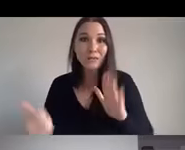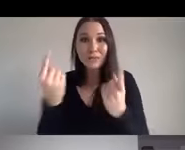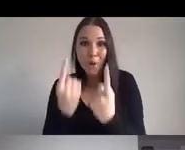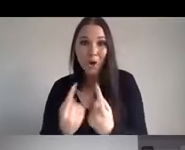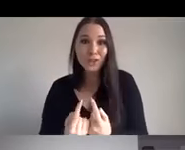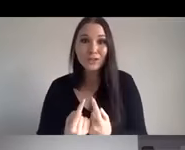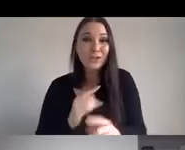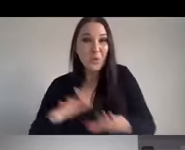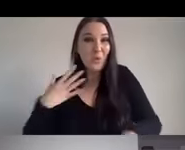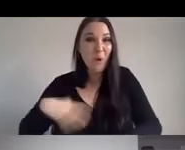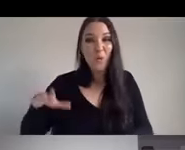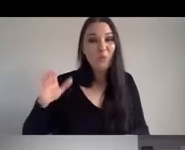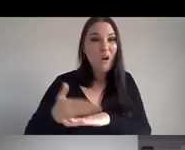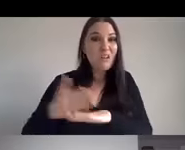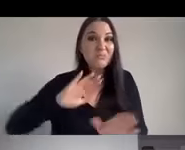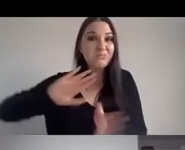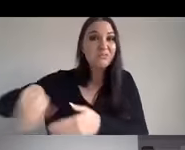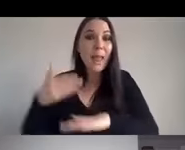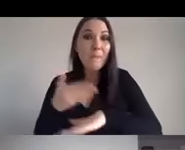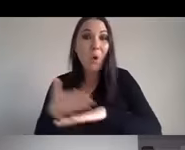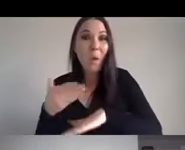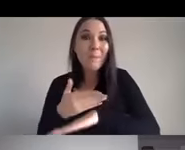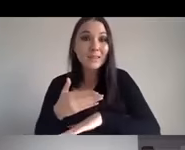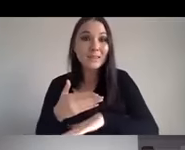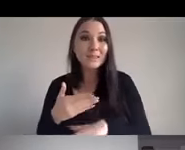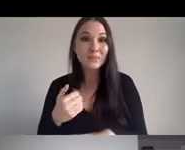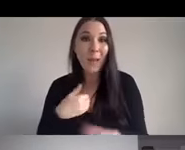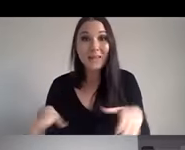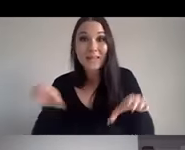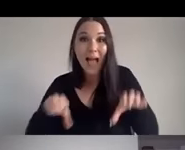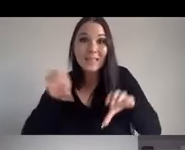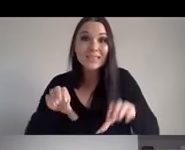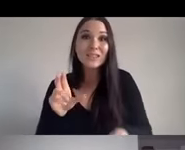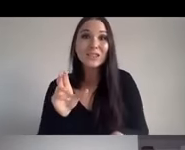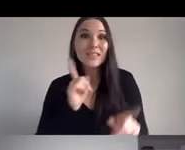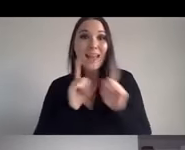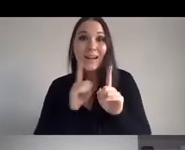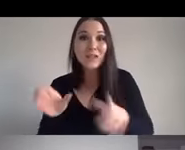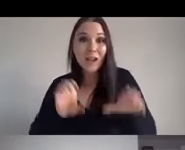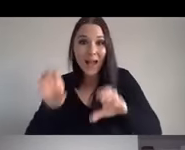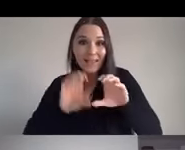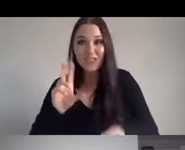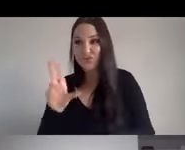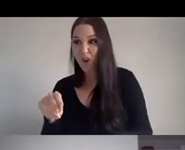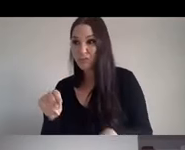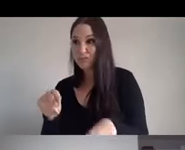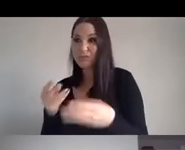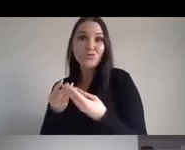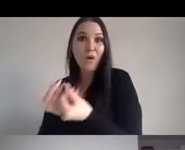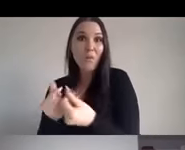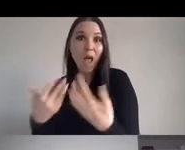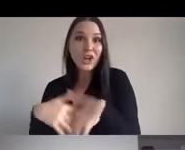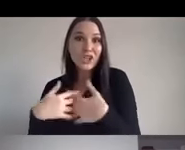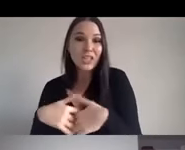to work on deployment because I'm a data scientist, not a software engineer. How do you set those expectations to